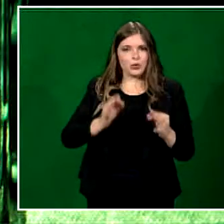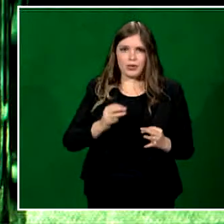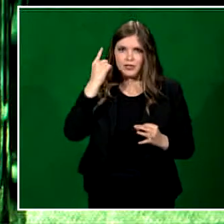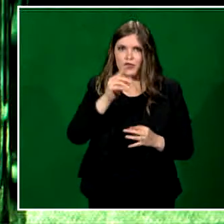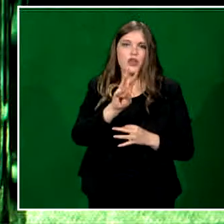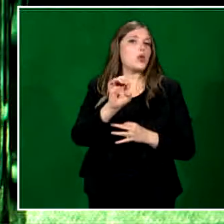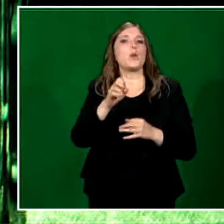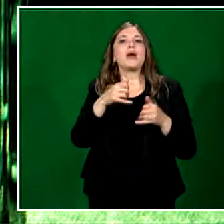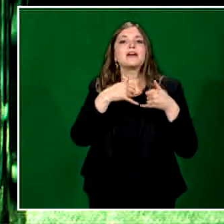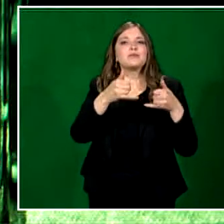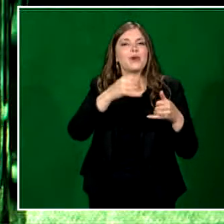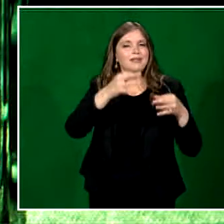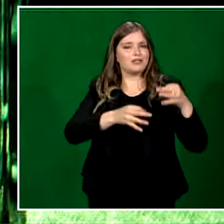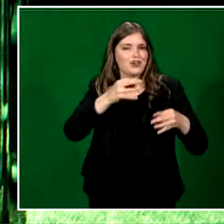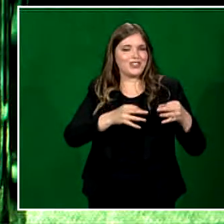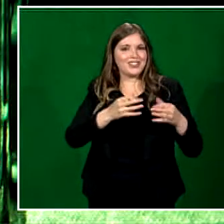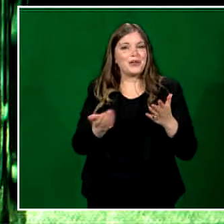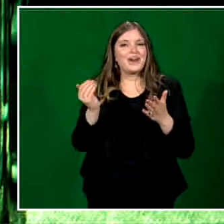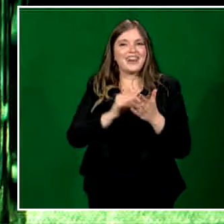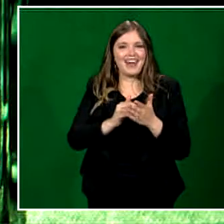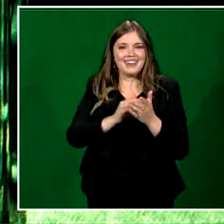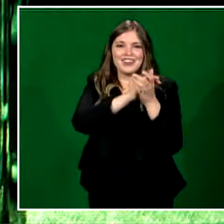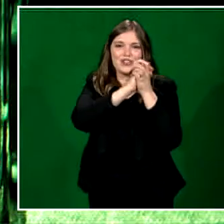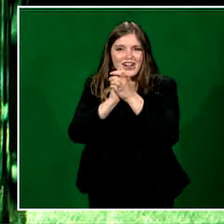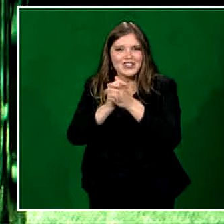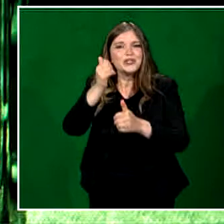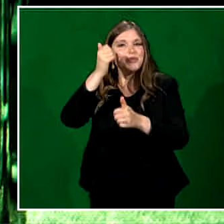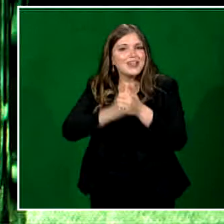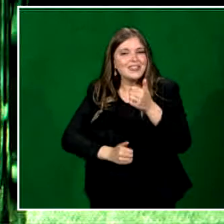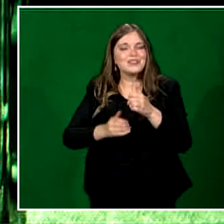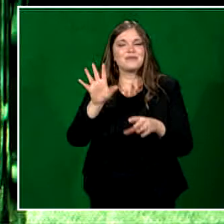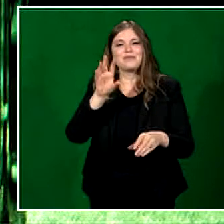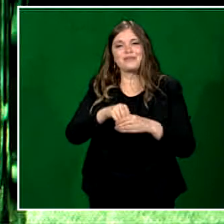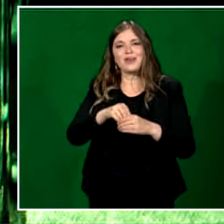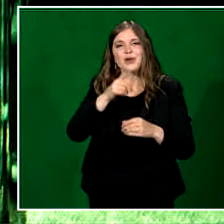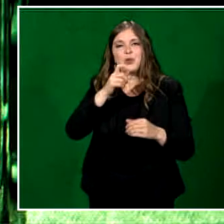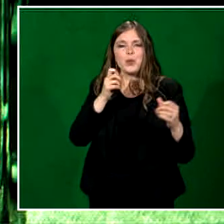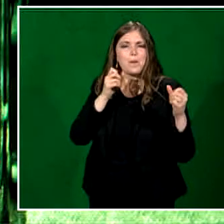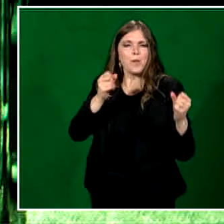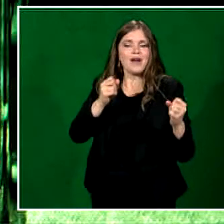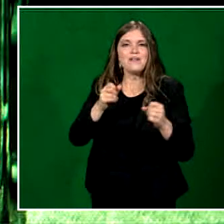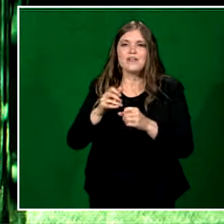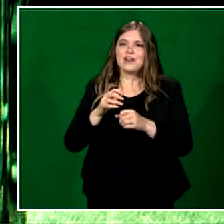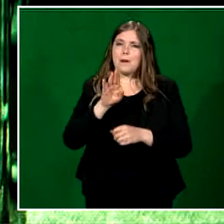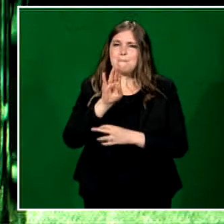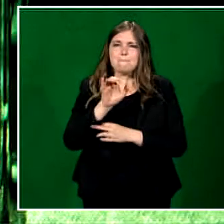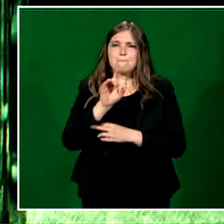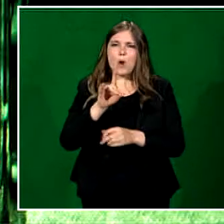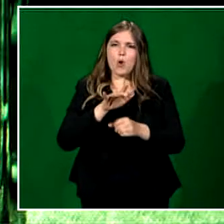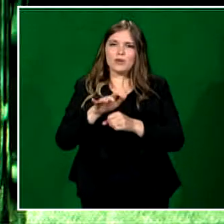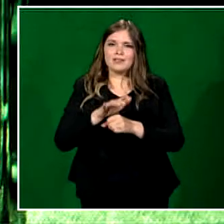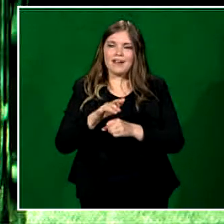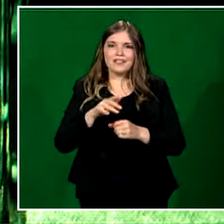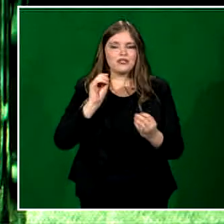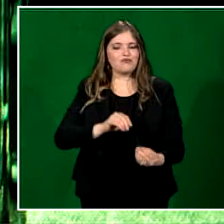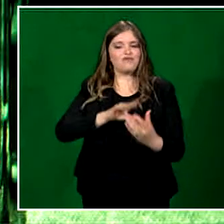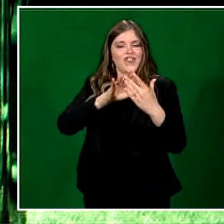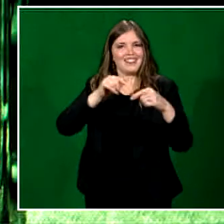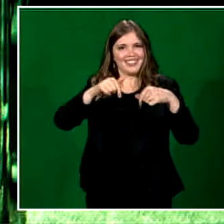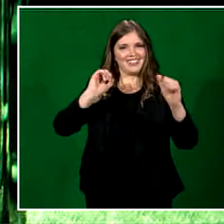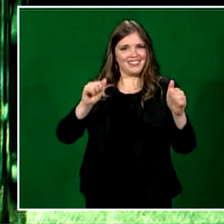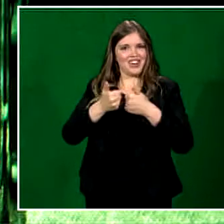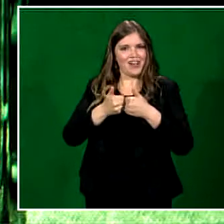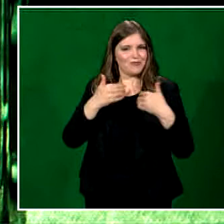again, congratulations to each and every one of this year's participants who were brave and bold enough to face this challenge head